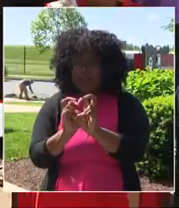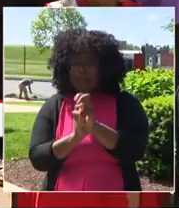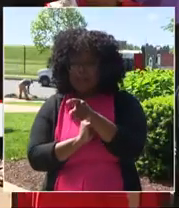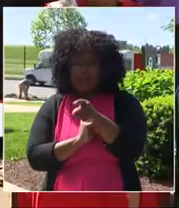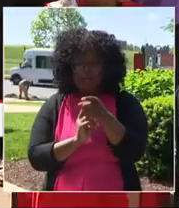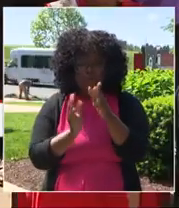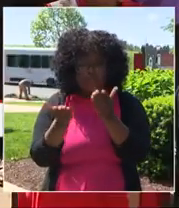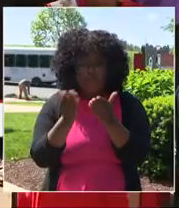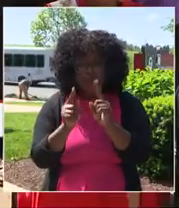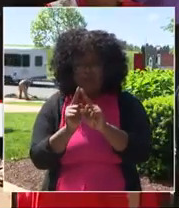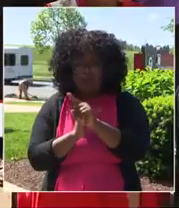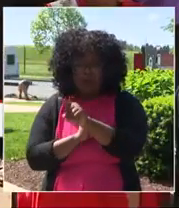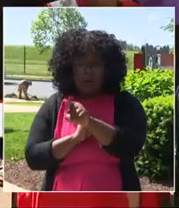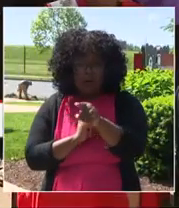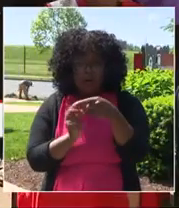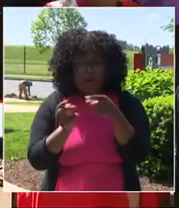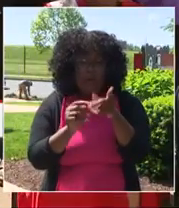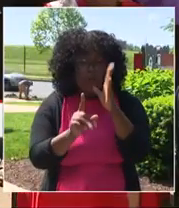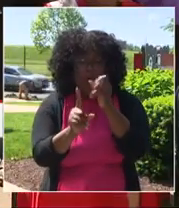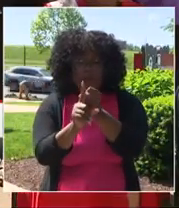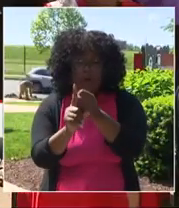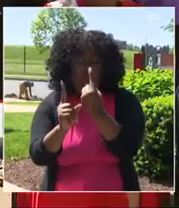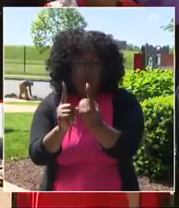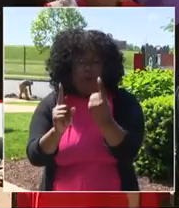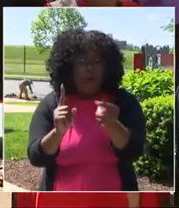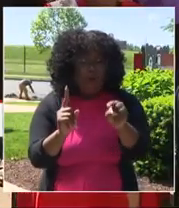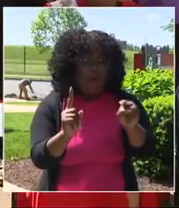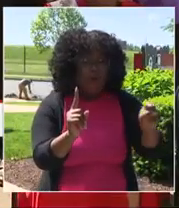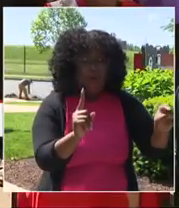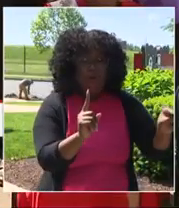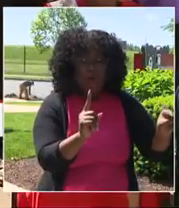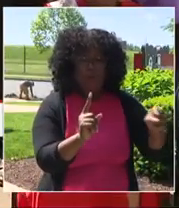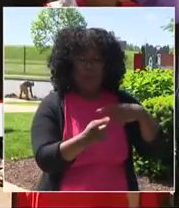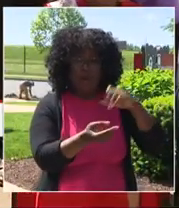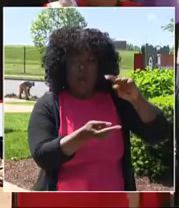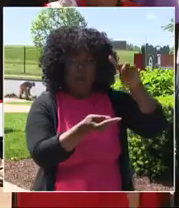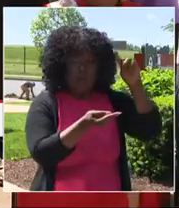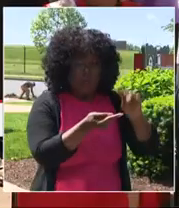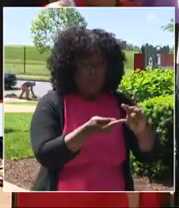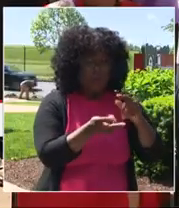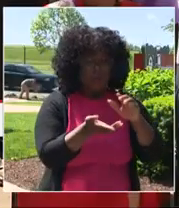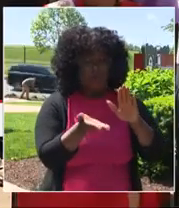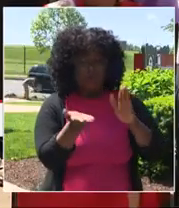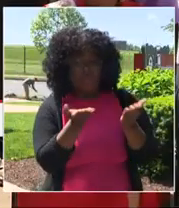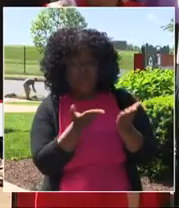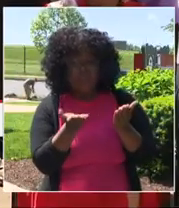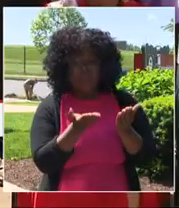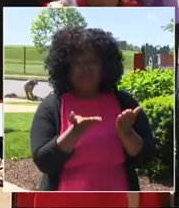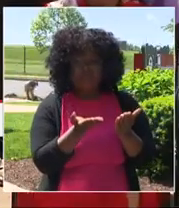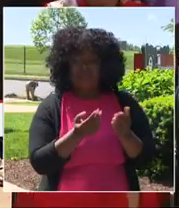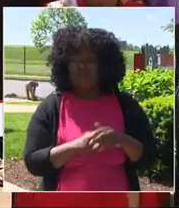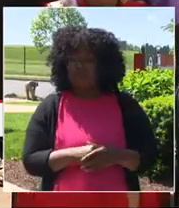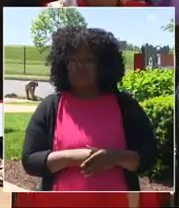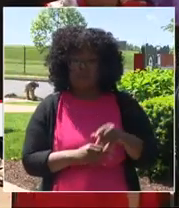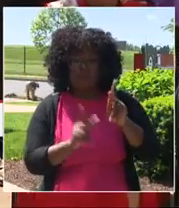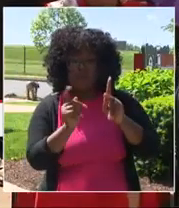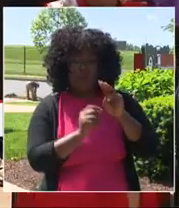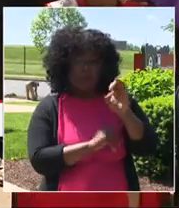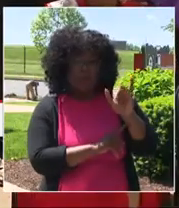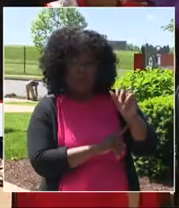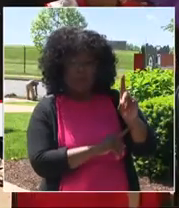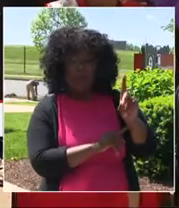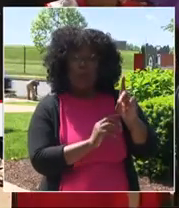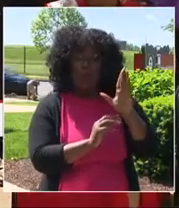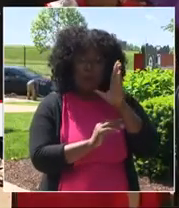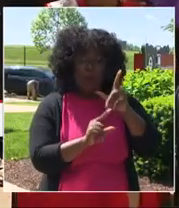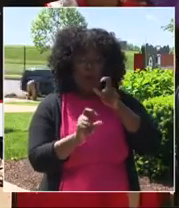because Children's National would have to scale back services. And then it's just not people on Medicaid. It's everyone who relies on Children's